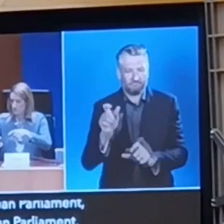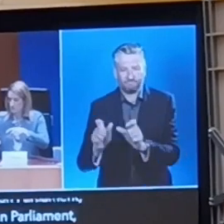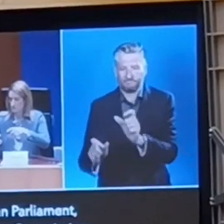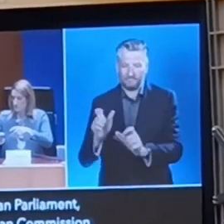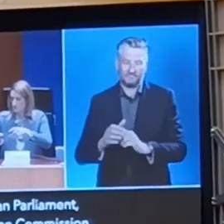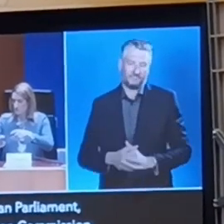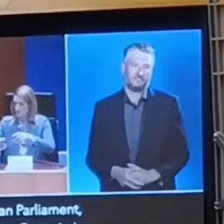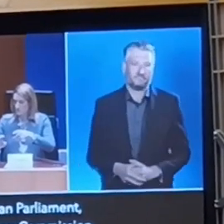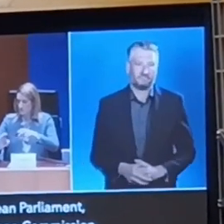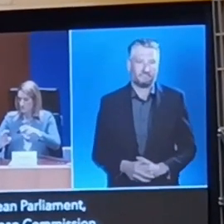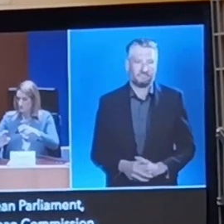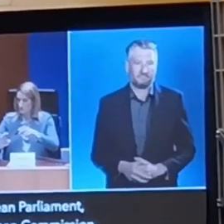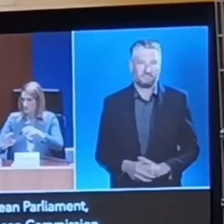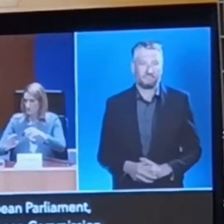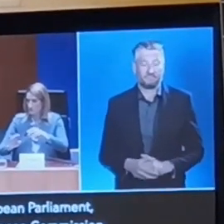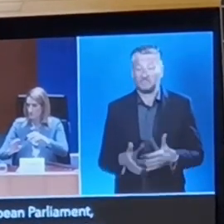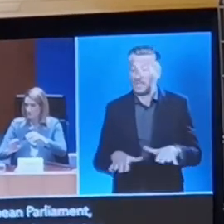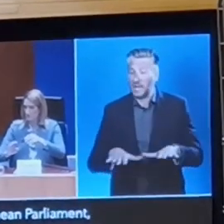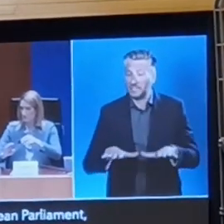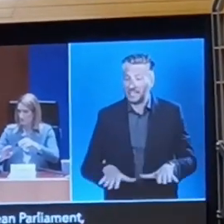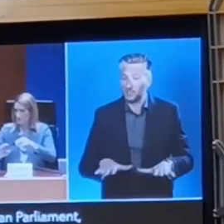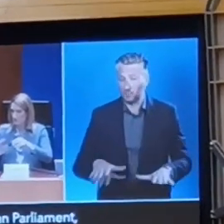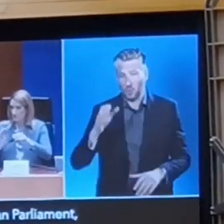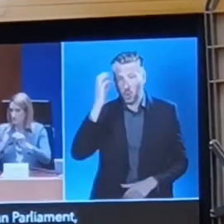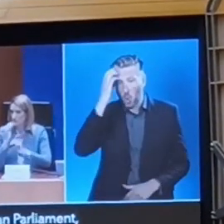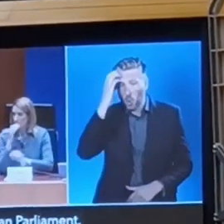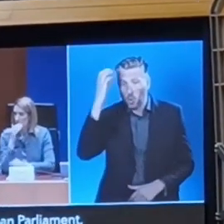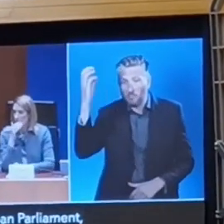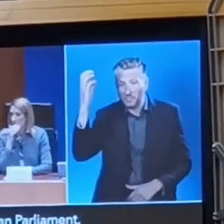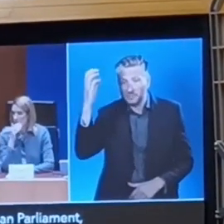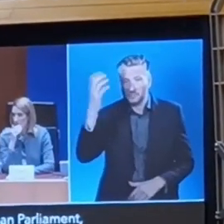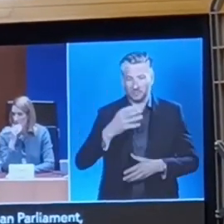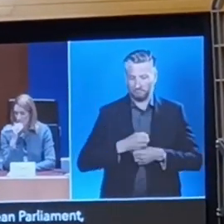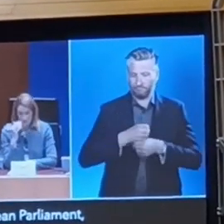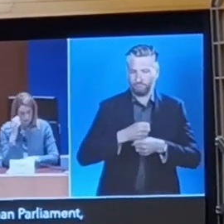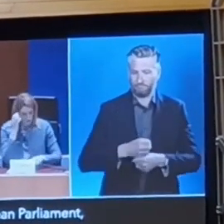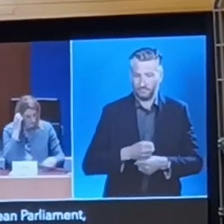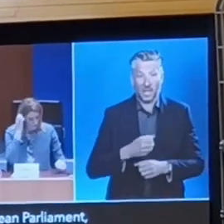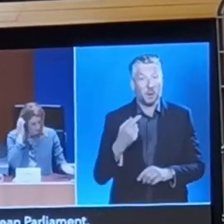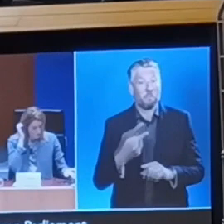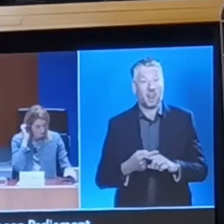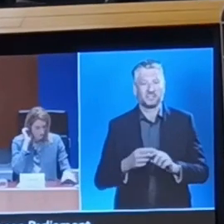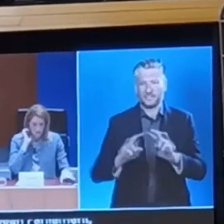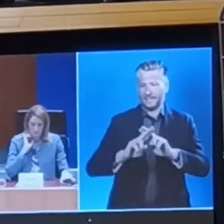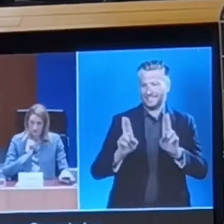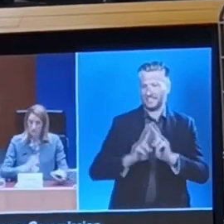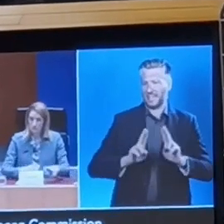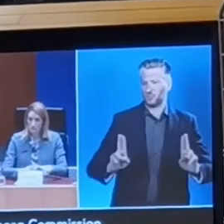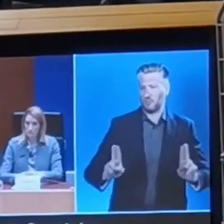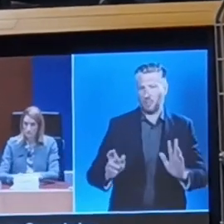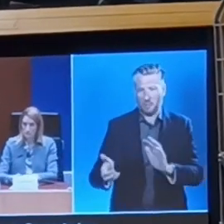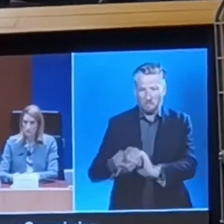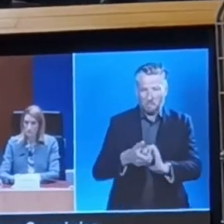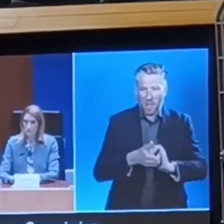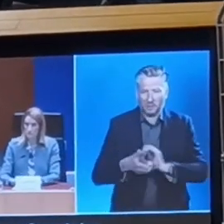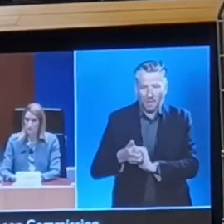national governments, and international and European partner